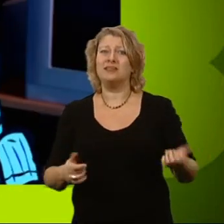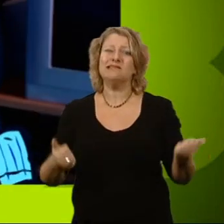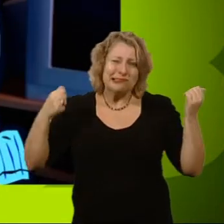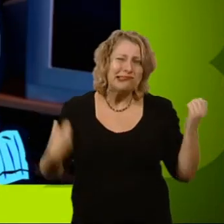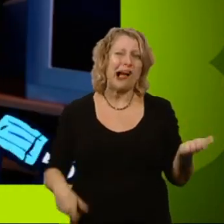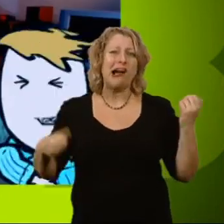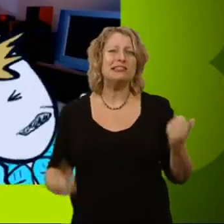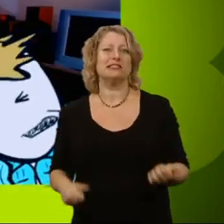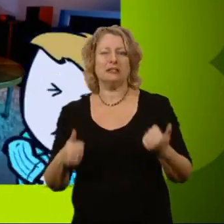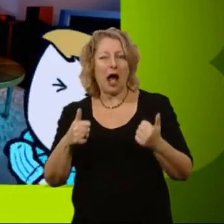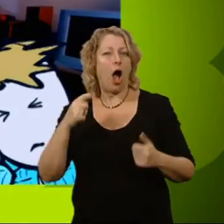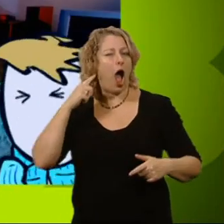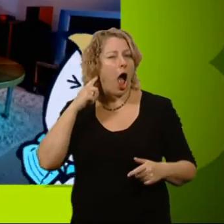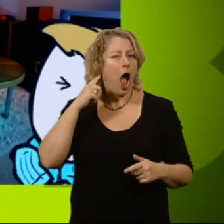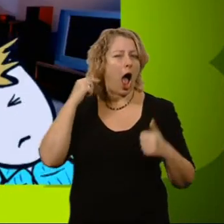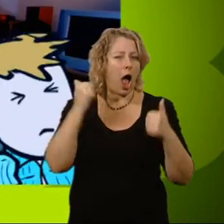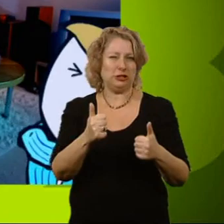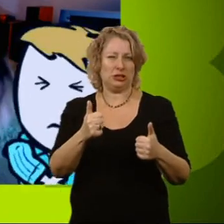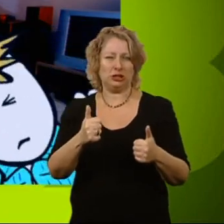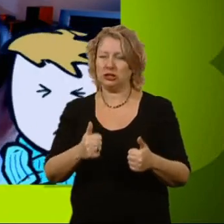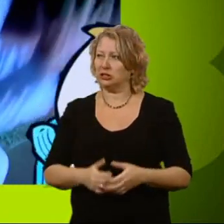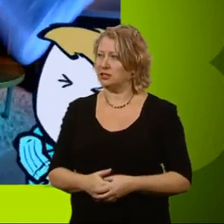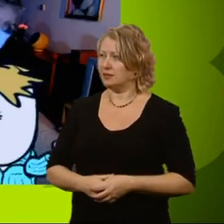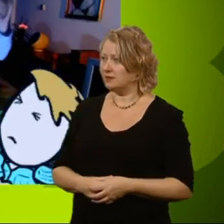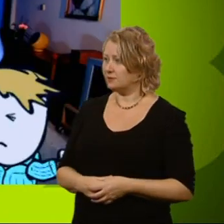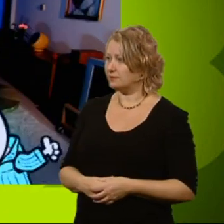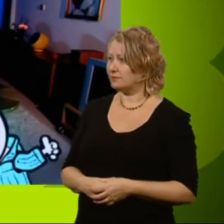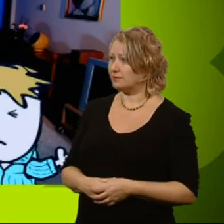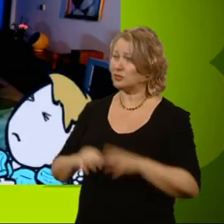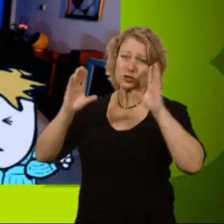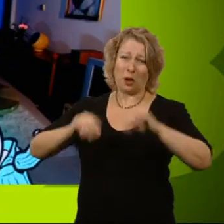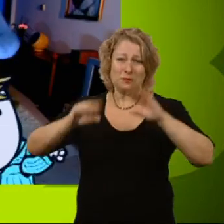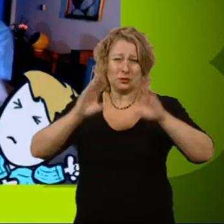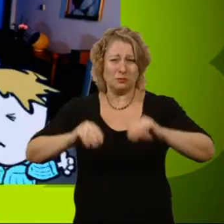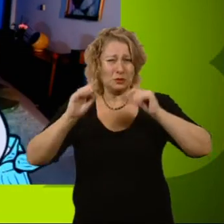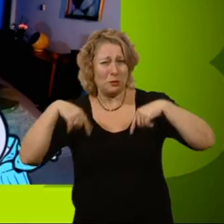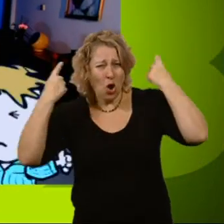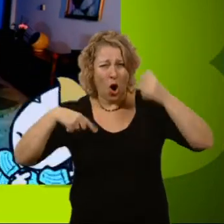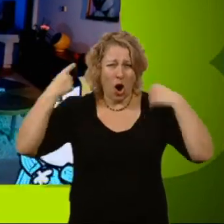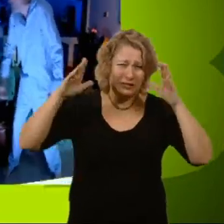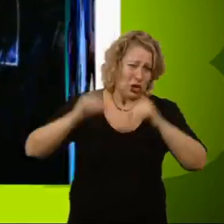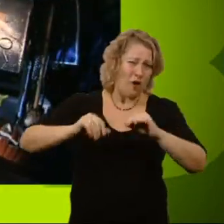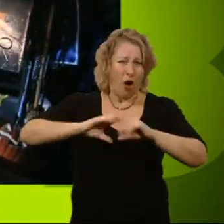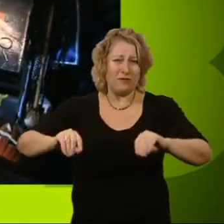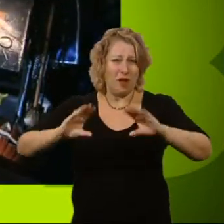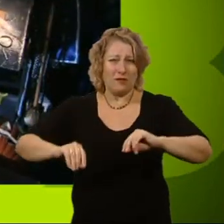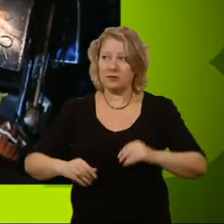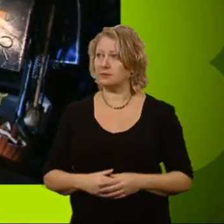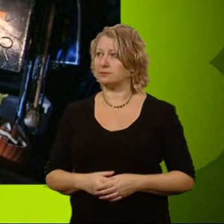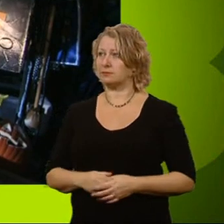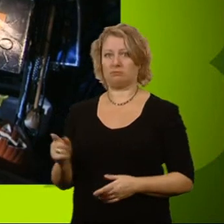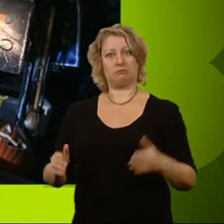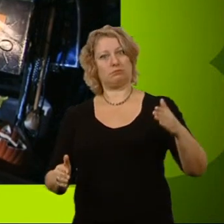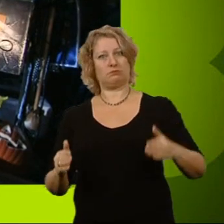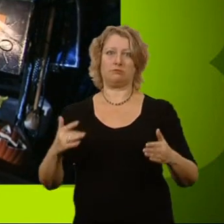sounds lovely. Oh, stop it! No, stop it! Turn it off! Turn it off! What a life for a killer